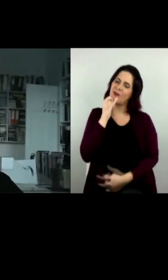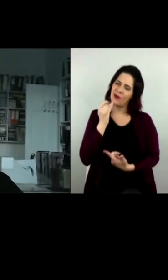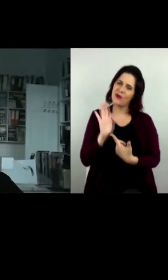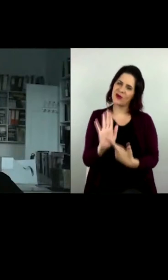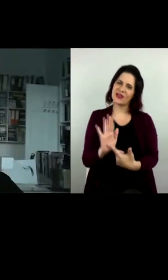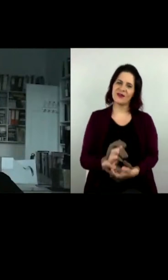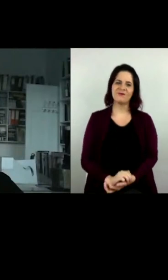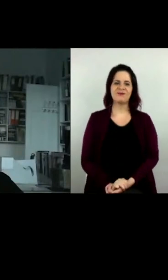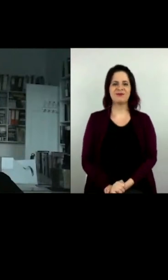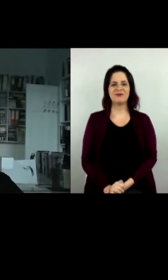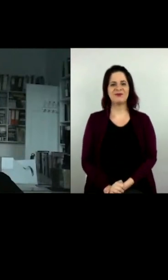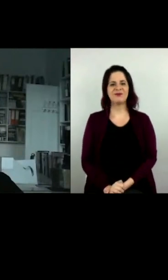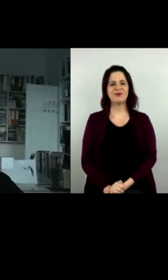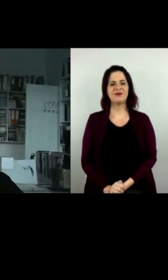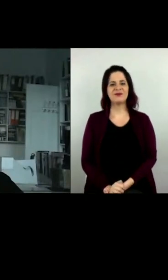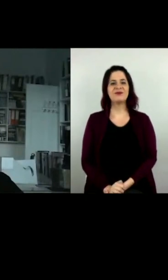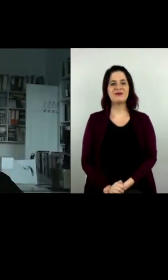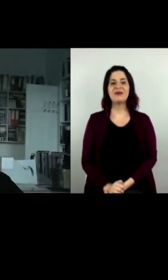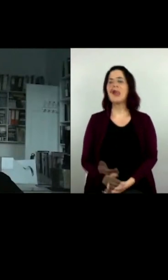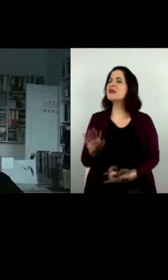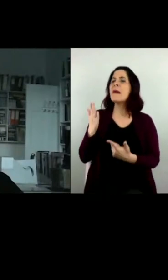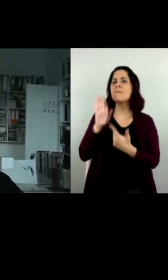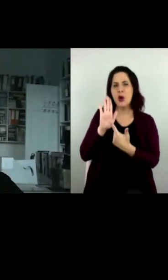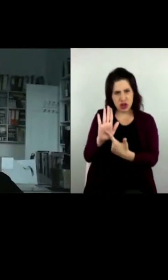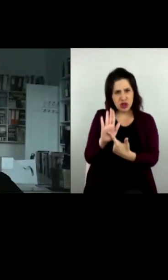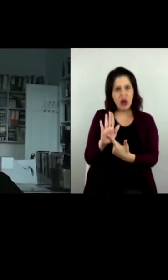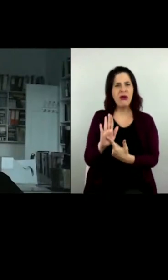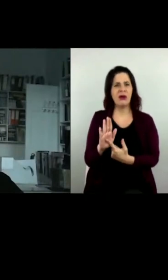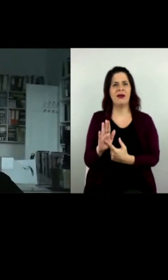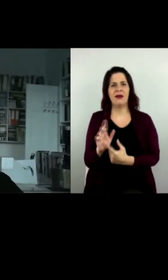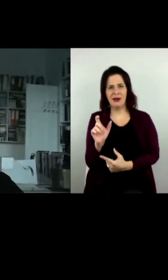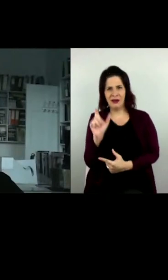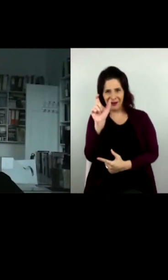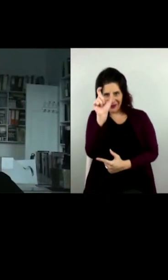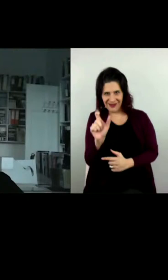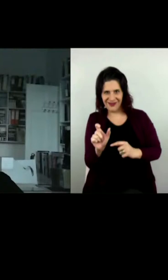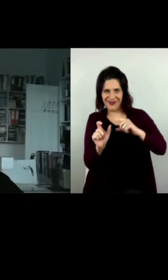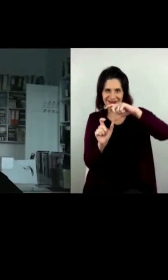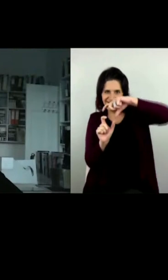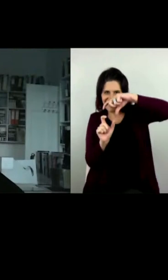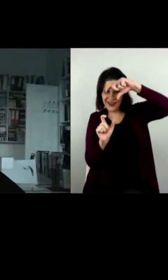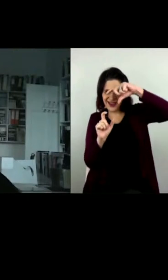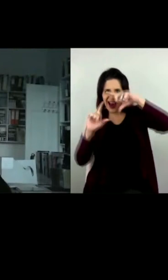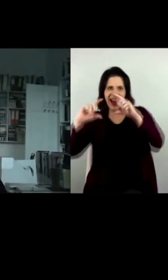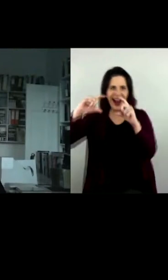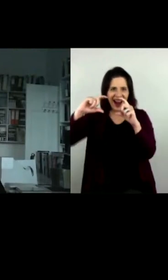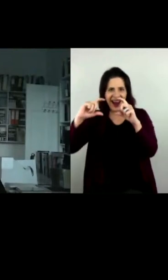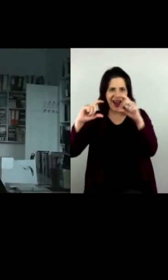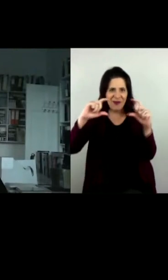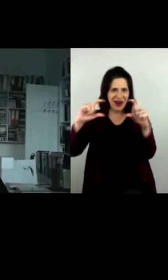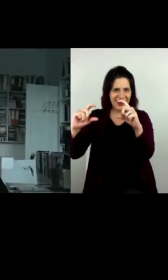your this camera. Yes. Amateur camera, and because you